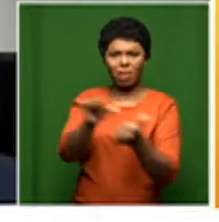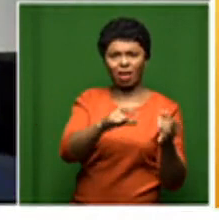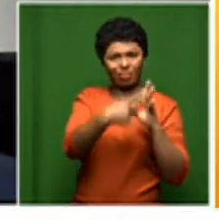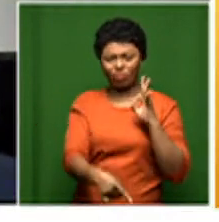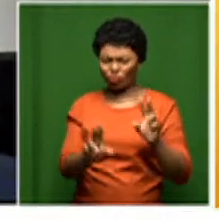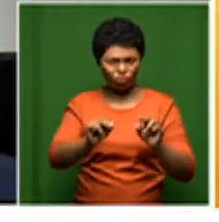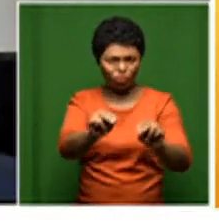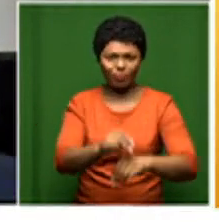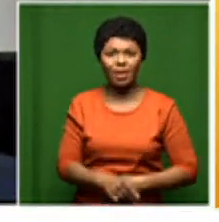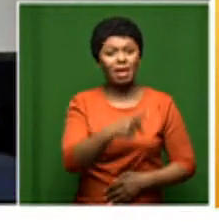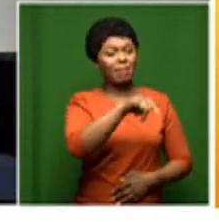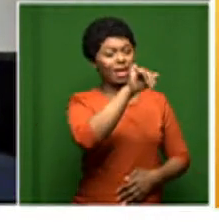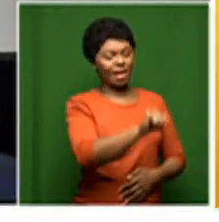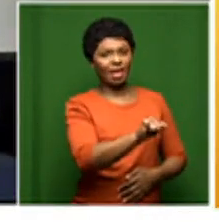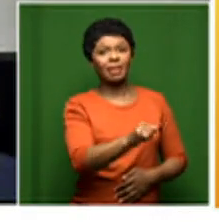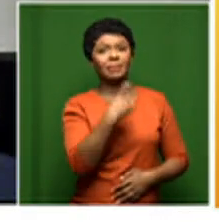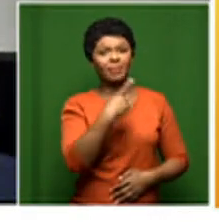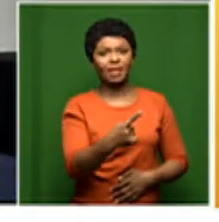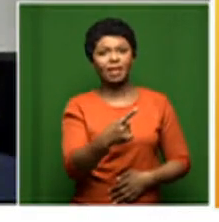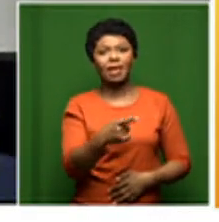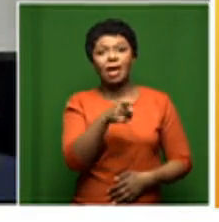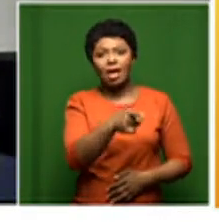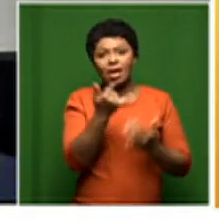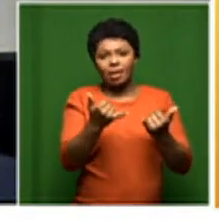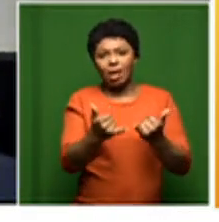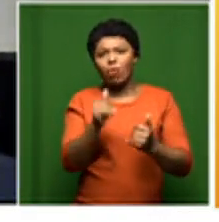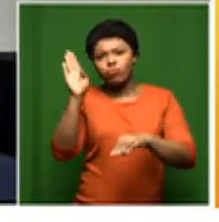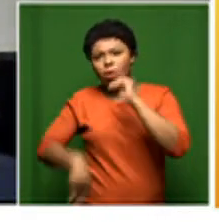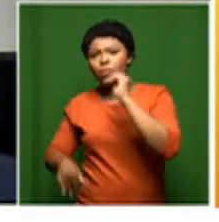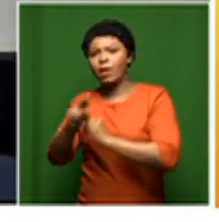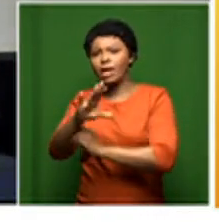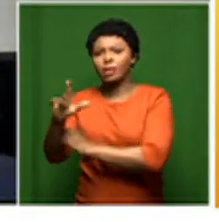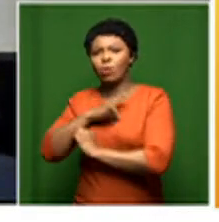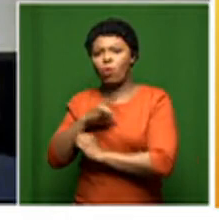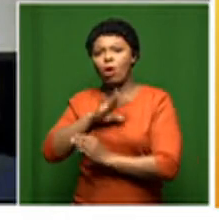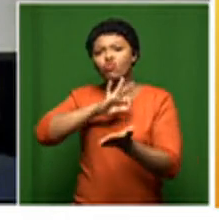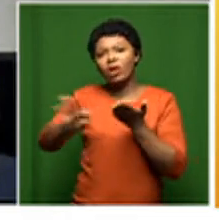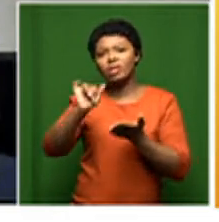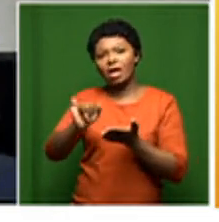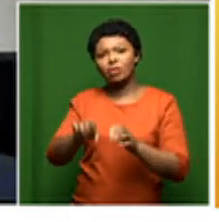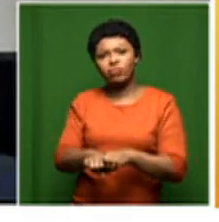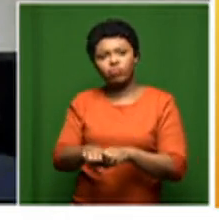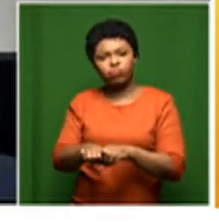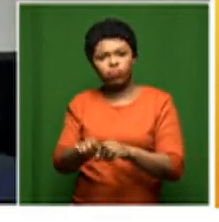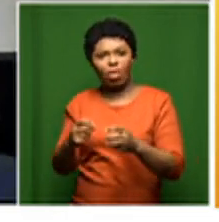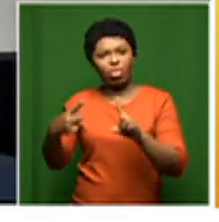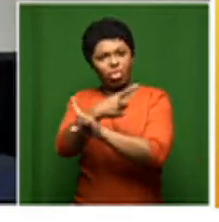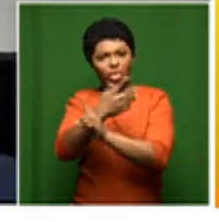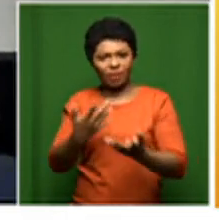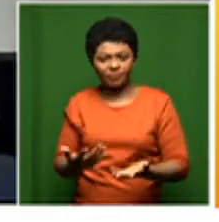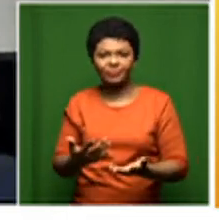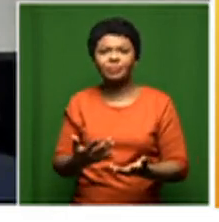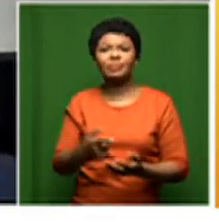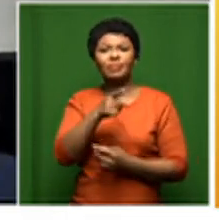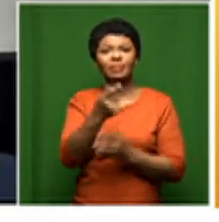Patriotic Alliance basically demanding to be reinstated and has accused the ANC of a breach of contract. So bring us into the terms of